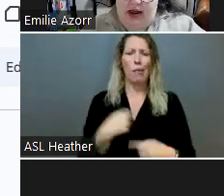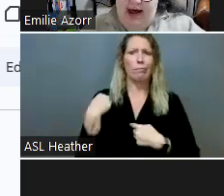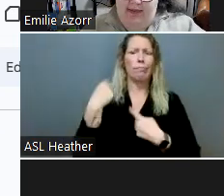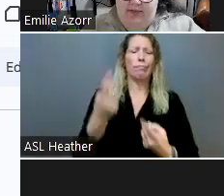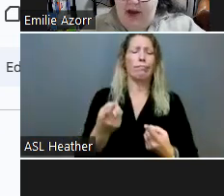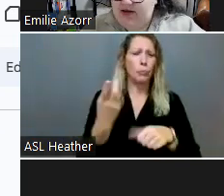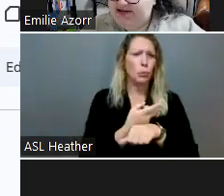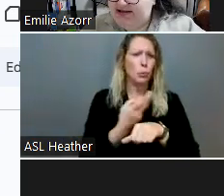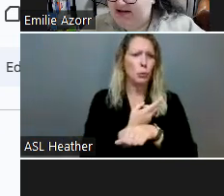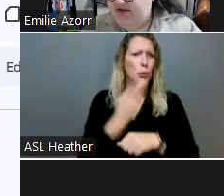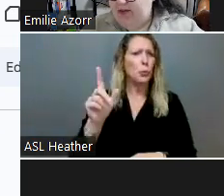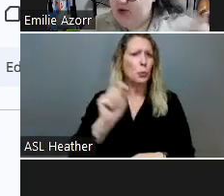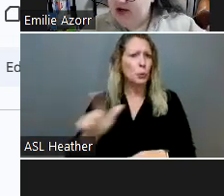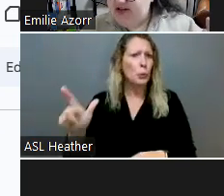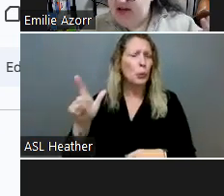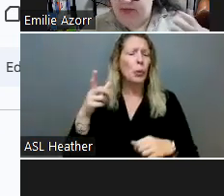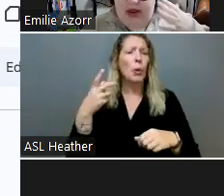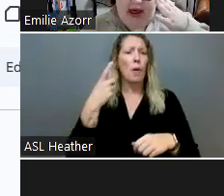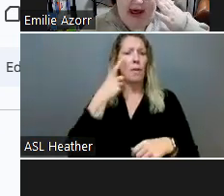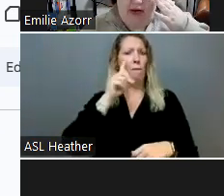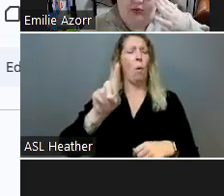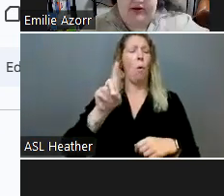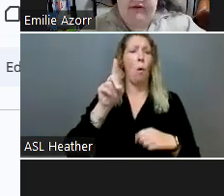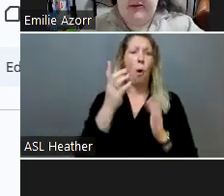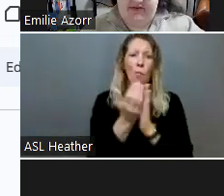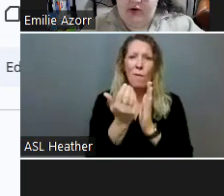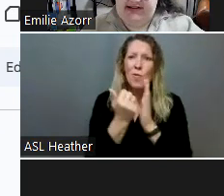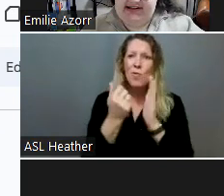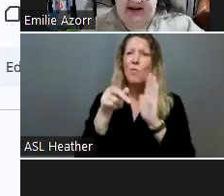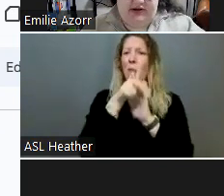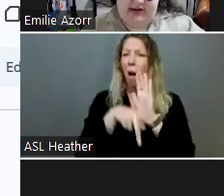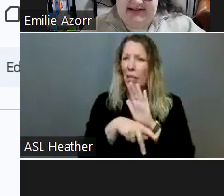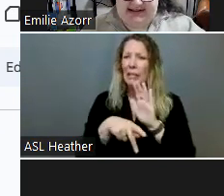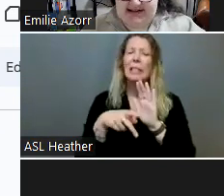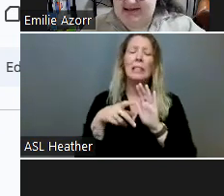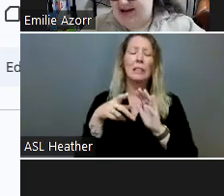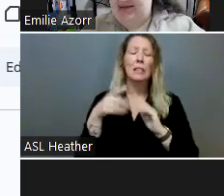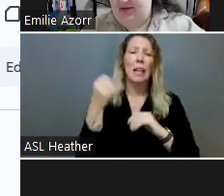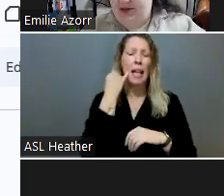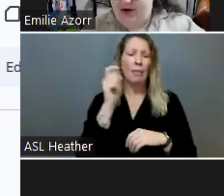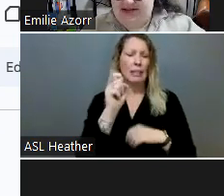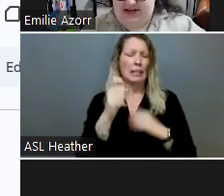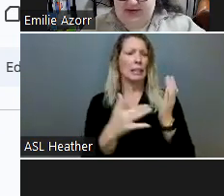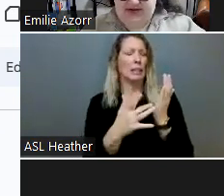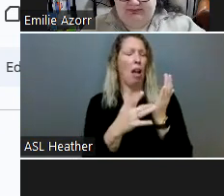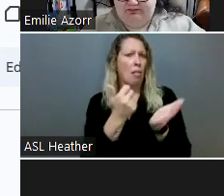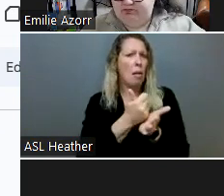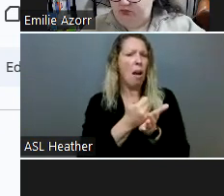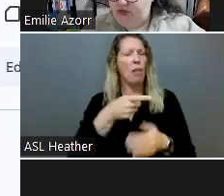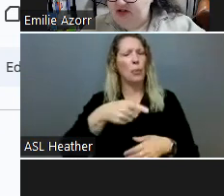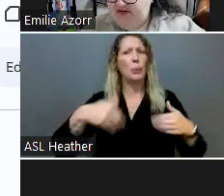review policies that have come to our team when folks have requested technical assistance, and this has been really great to